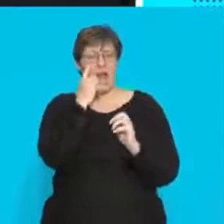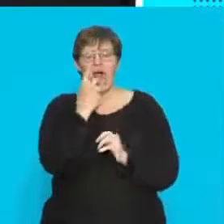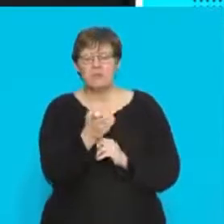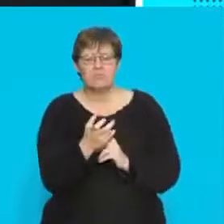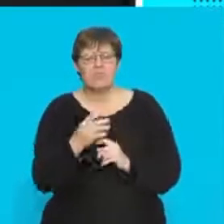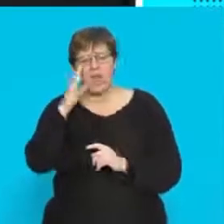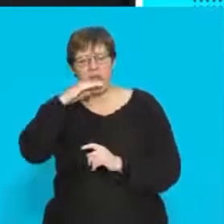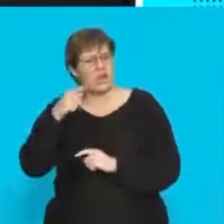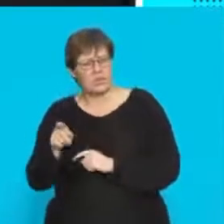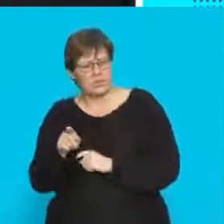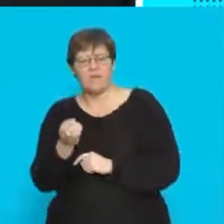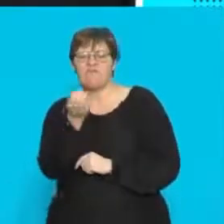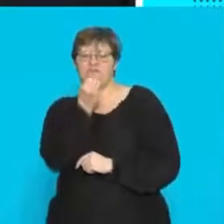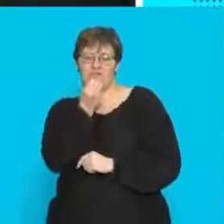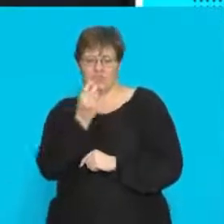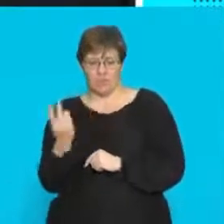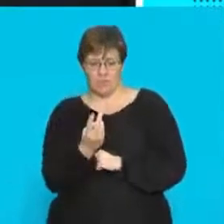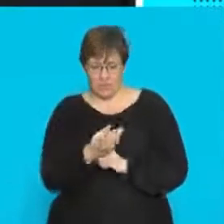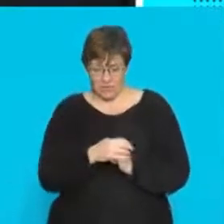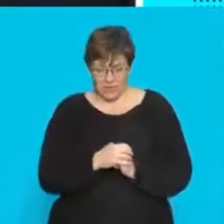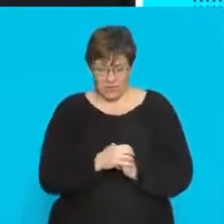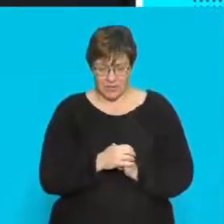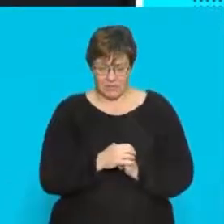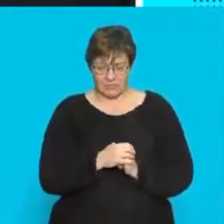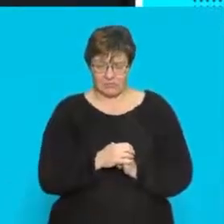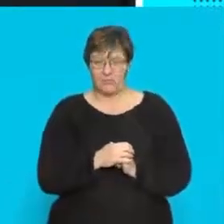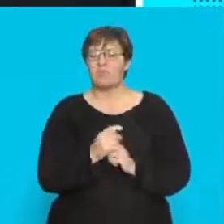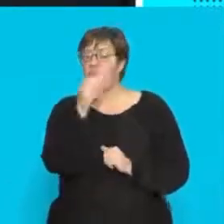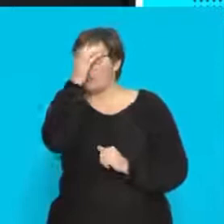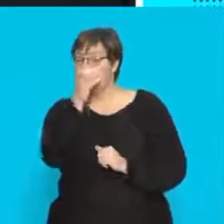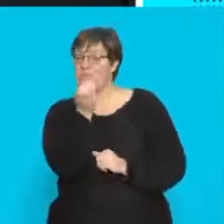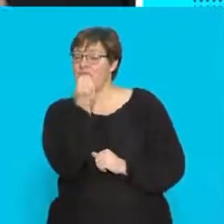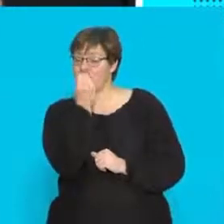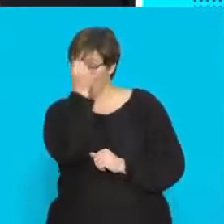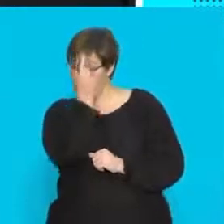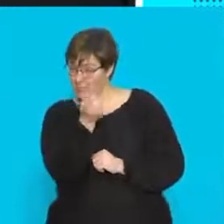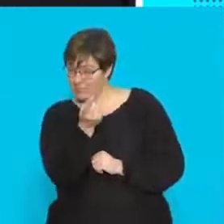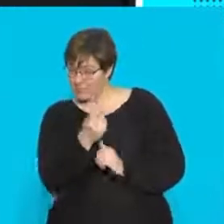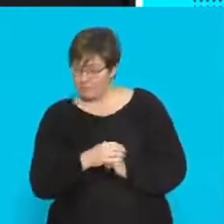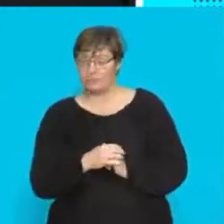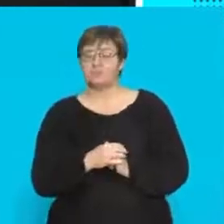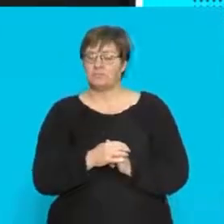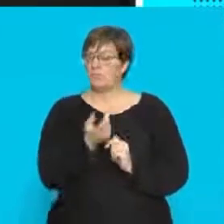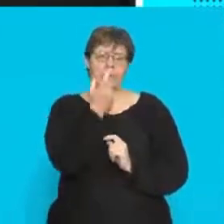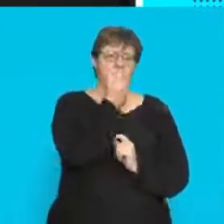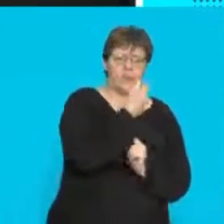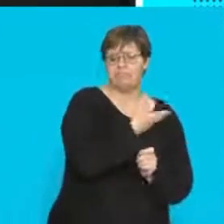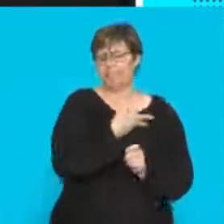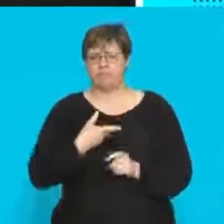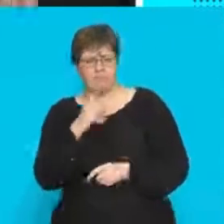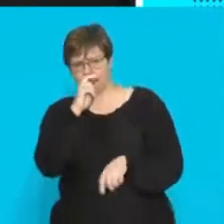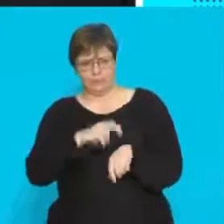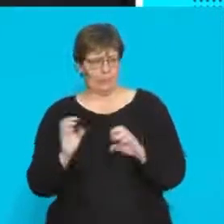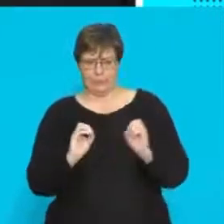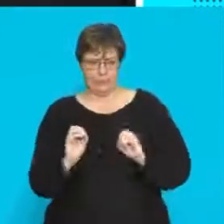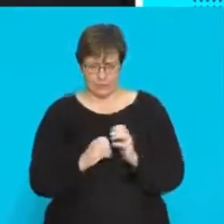what are onions, what are garlic? They are food. All right, remember this concept of food. So they don't need a male, they don't